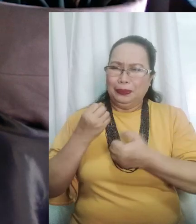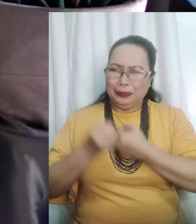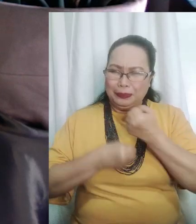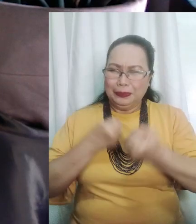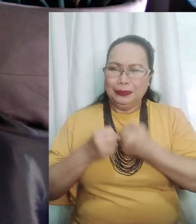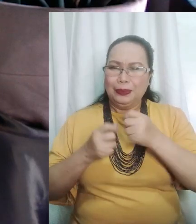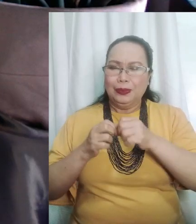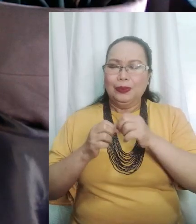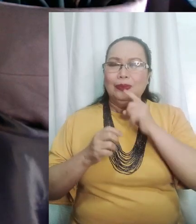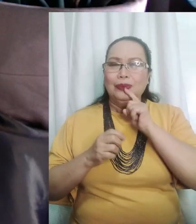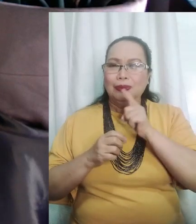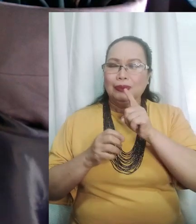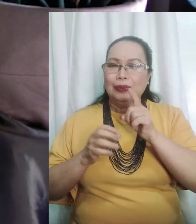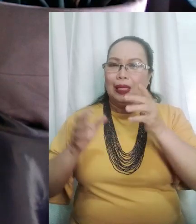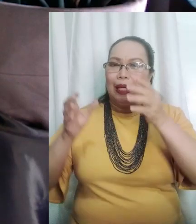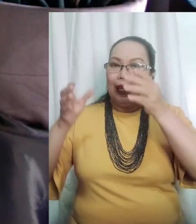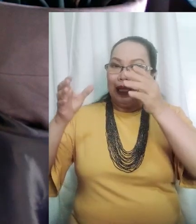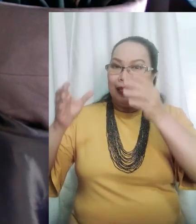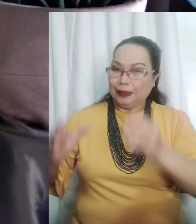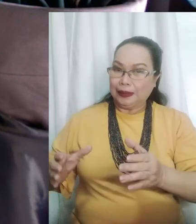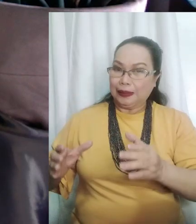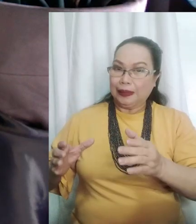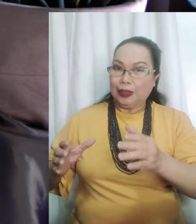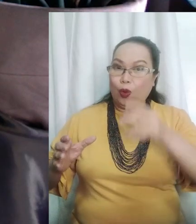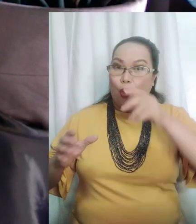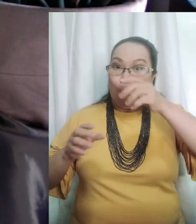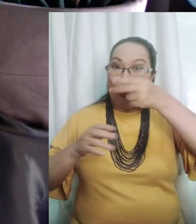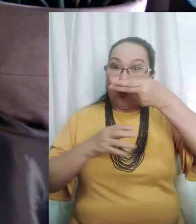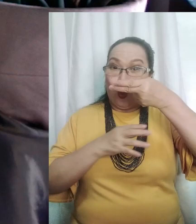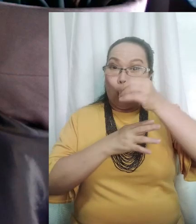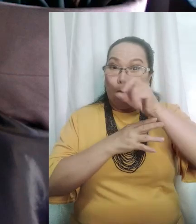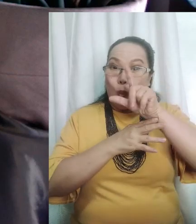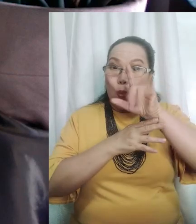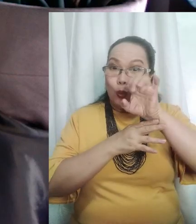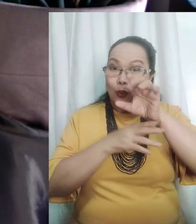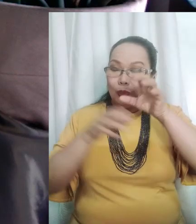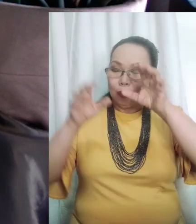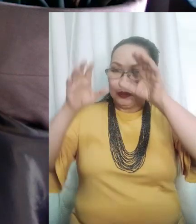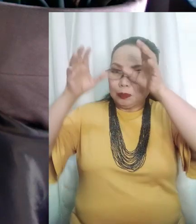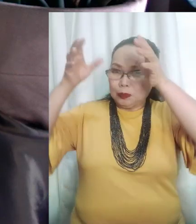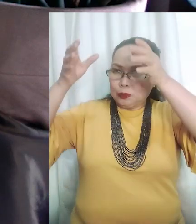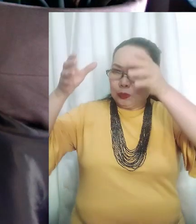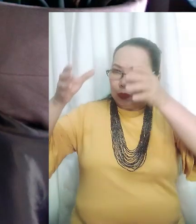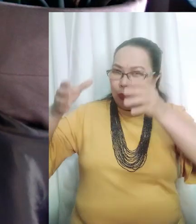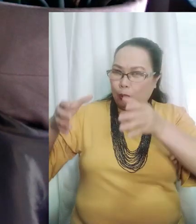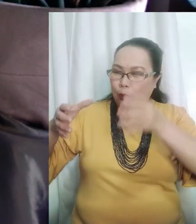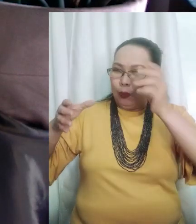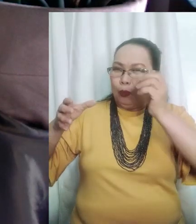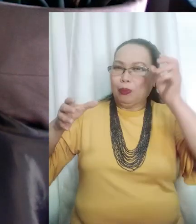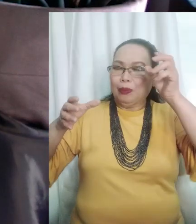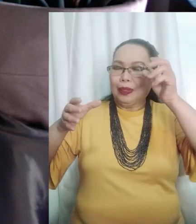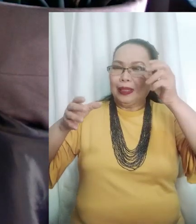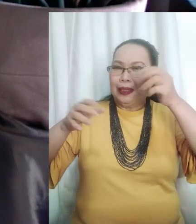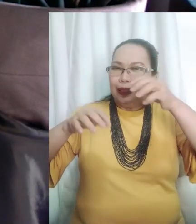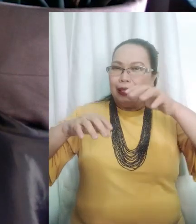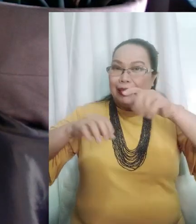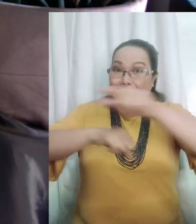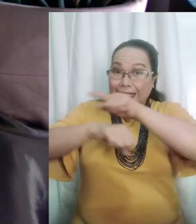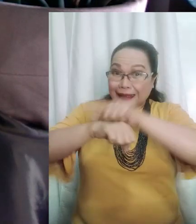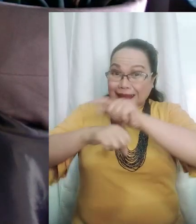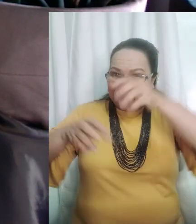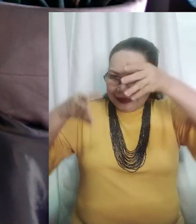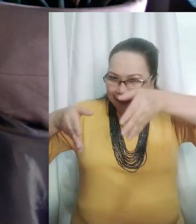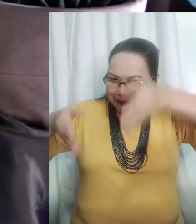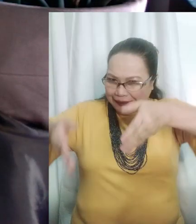at the bottom of the pit lies Joseph, stripped of everything. Everything,